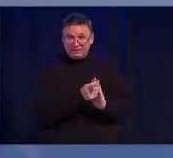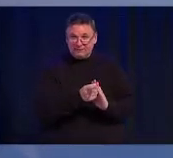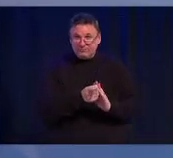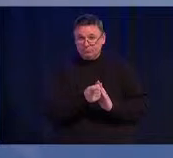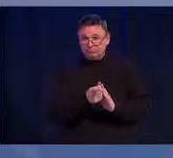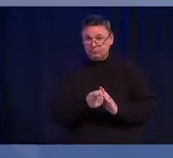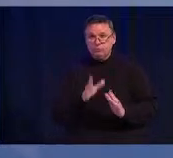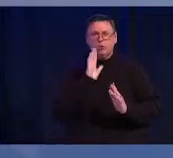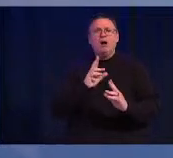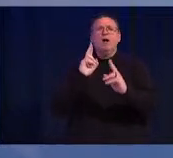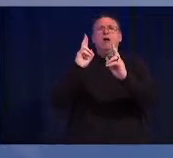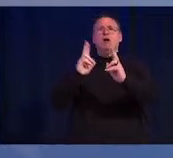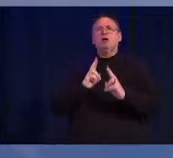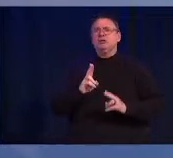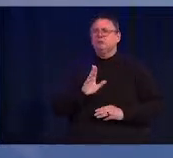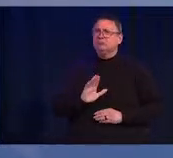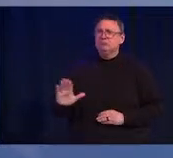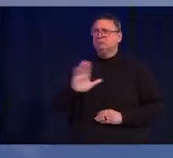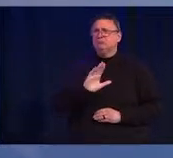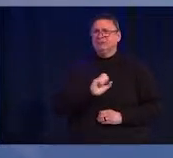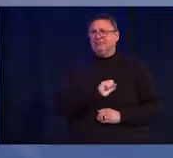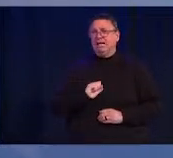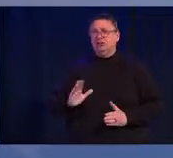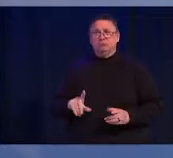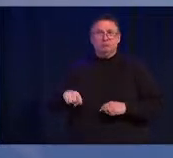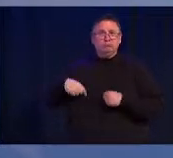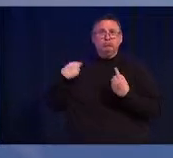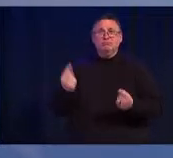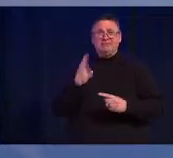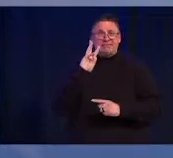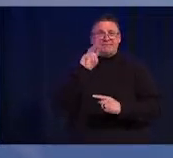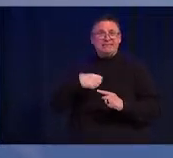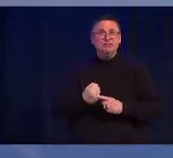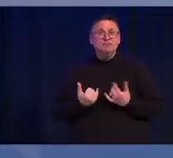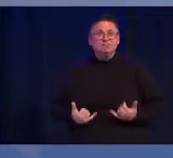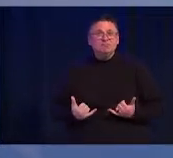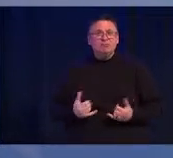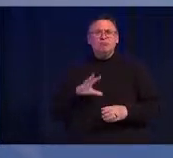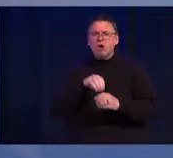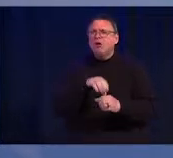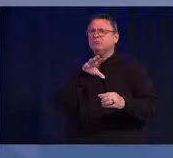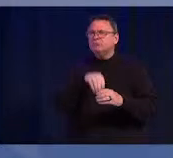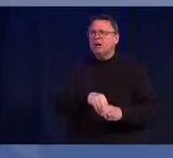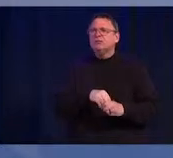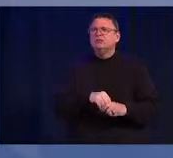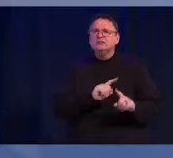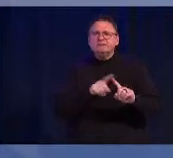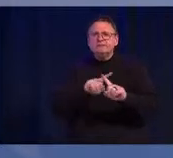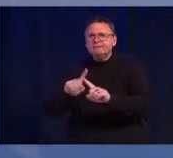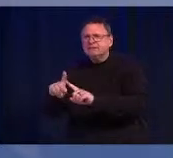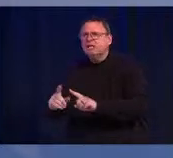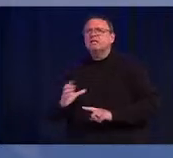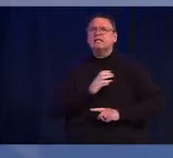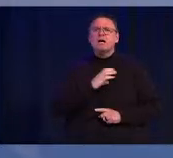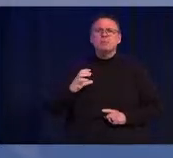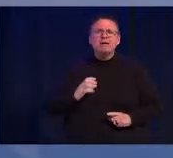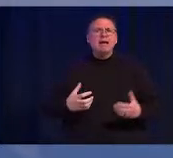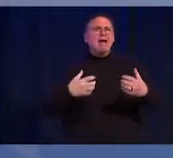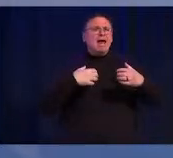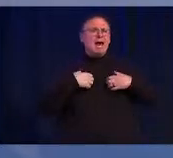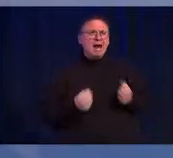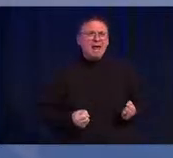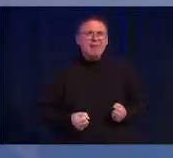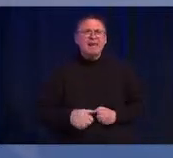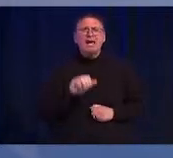years. I weighed in committees, health, education, labor, pensions, agriculture, all